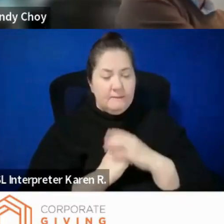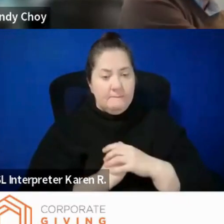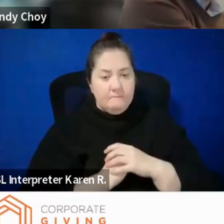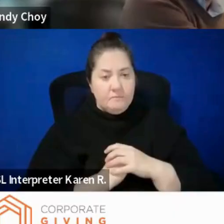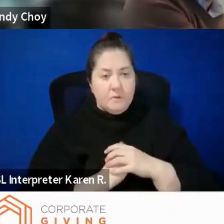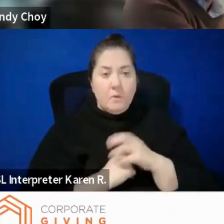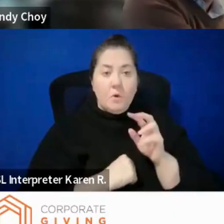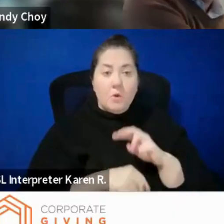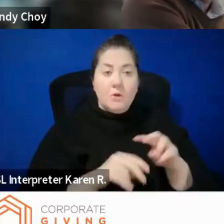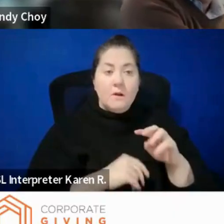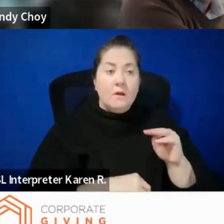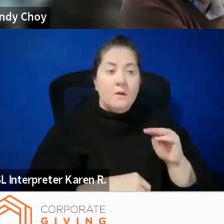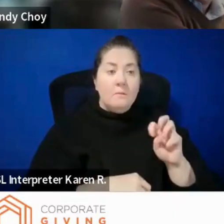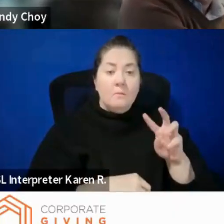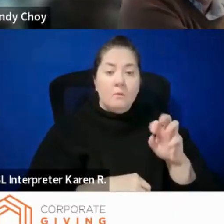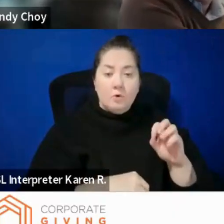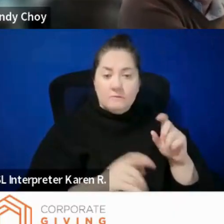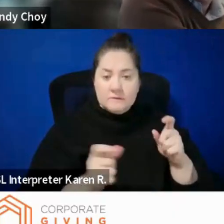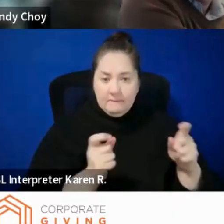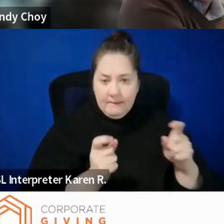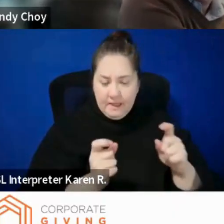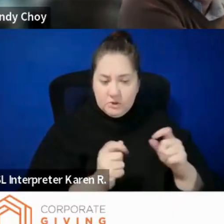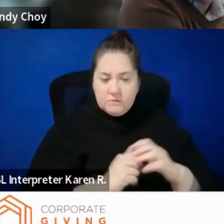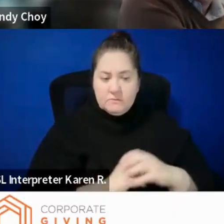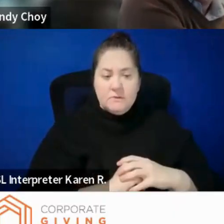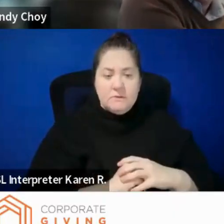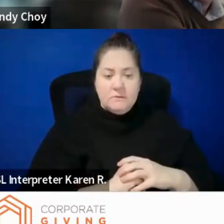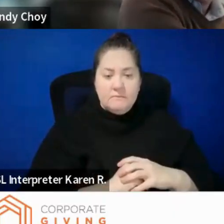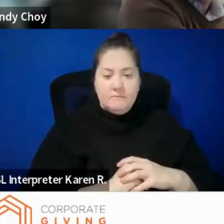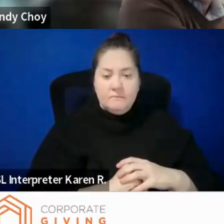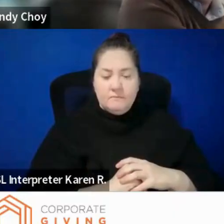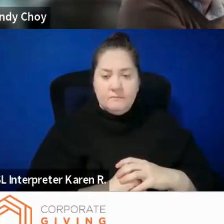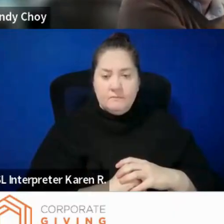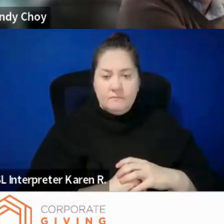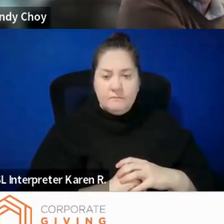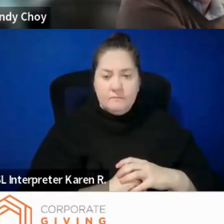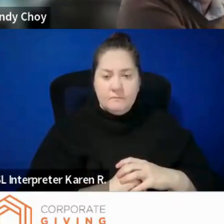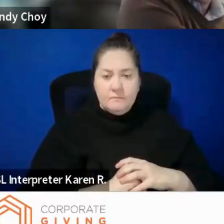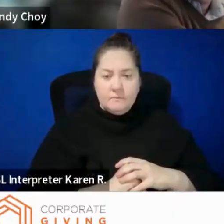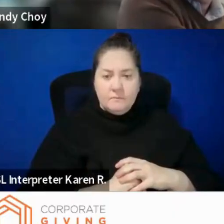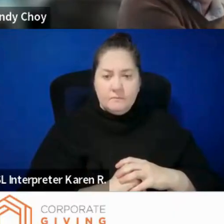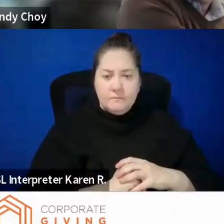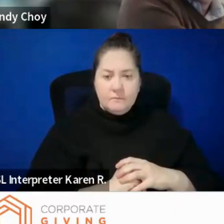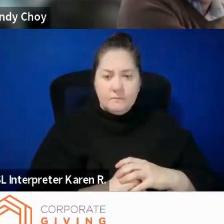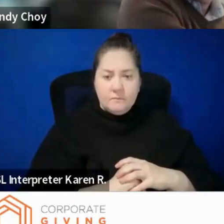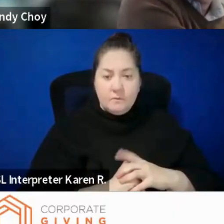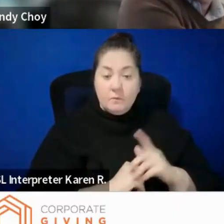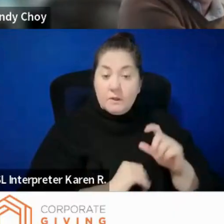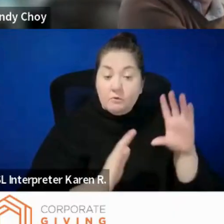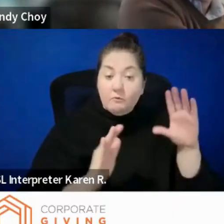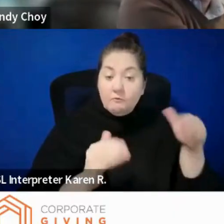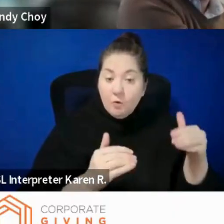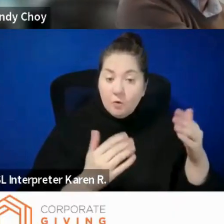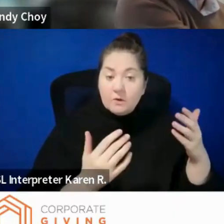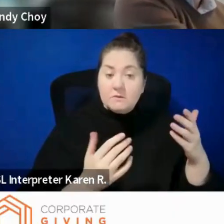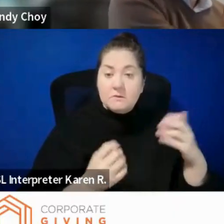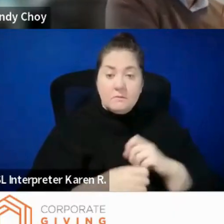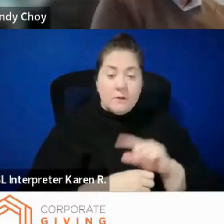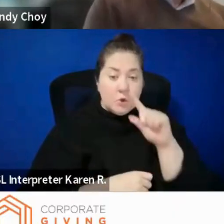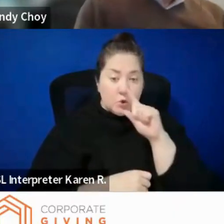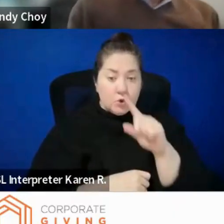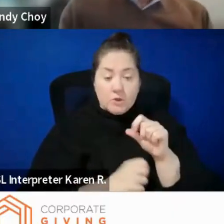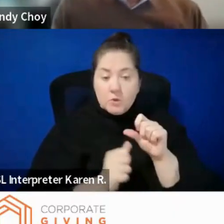we're looking at moves management, I think the thing that we need to focus on is make sure you